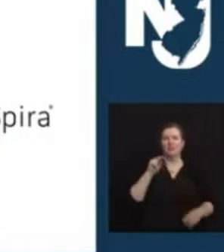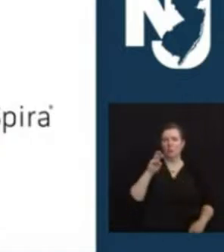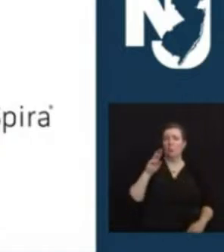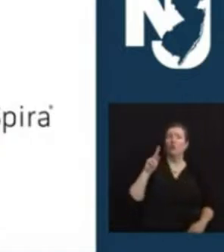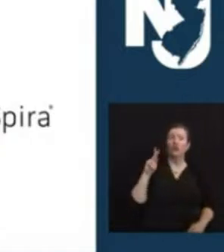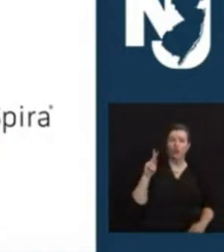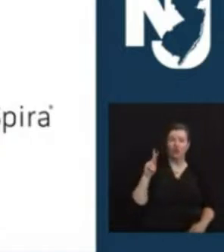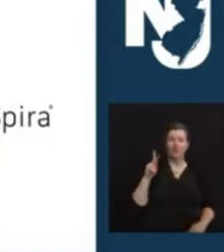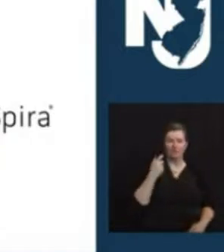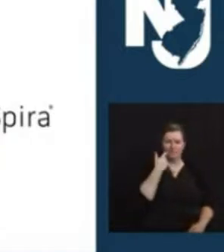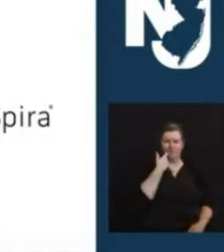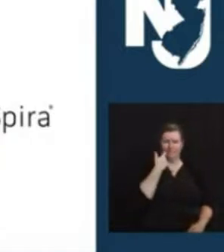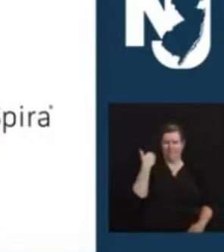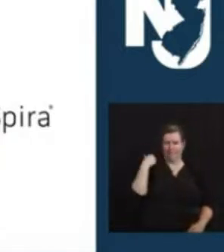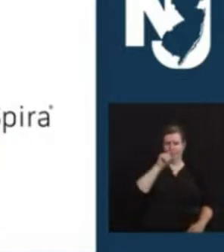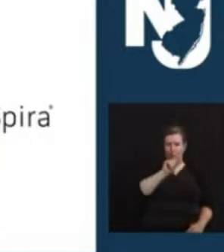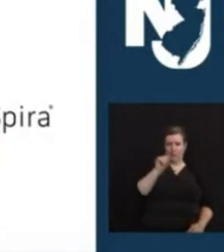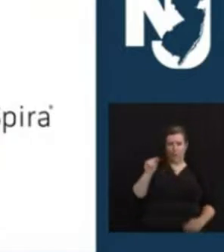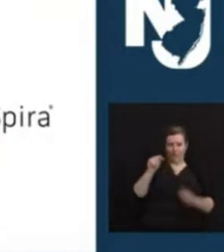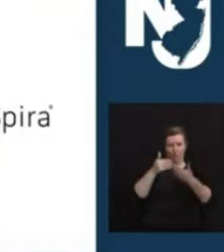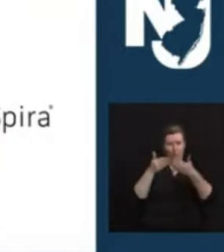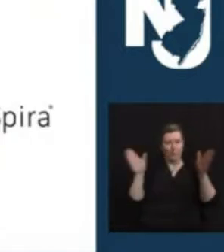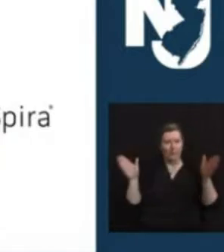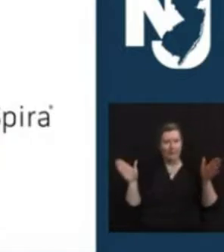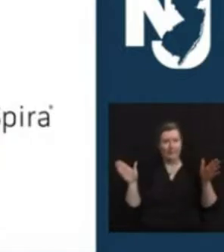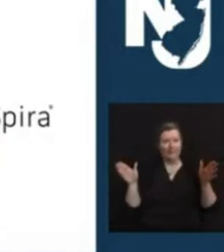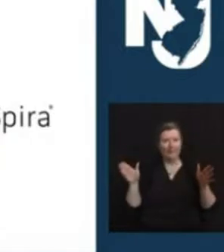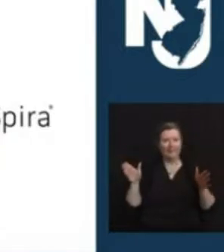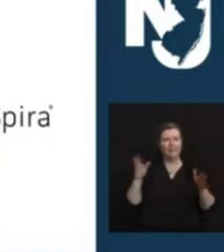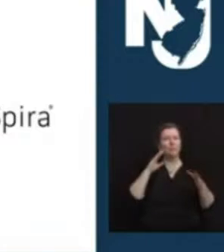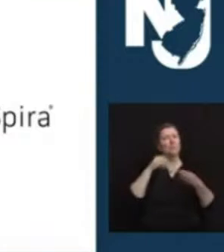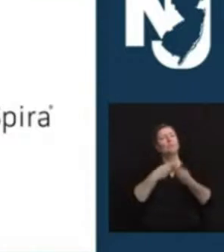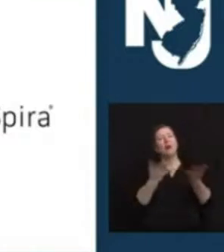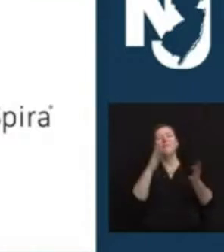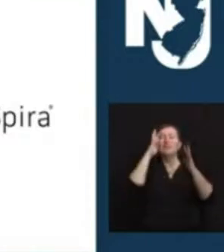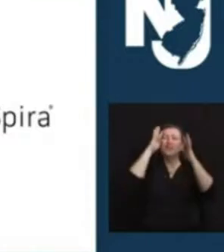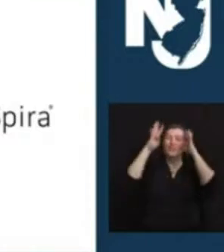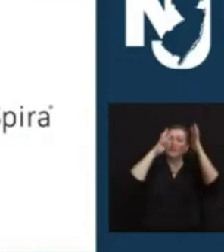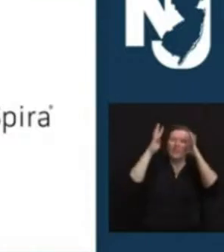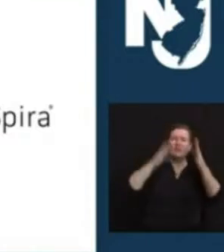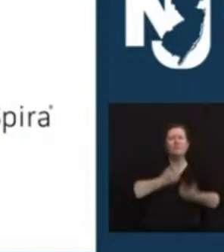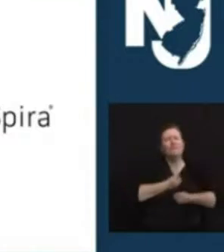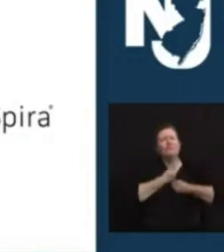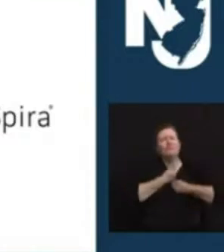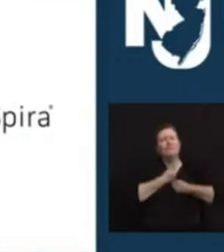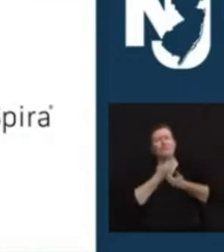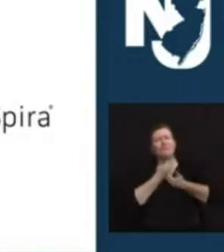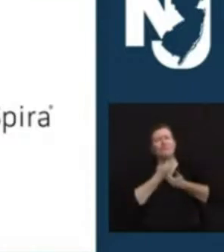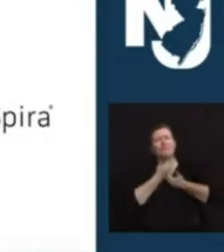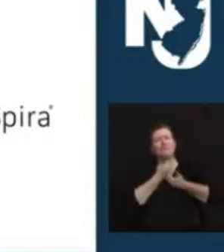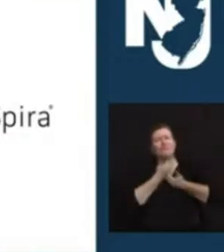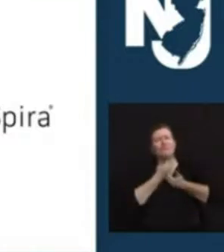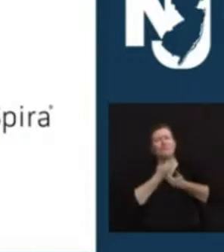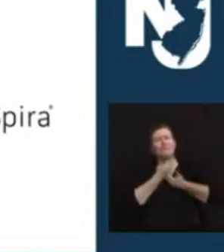providing a creative outlet for youth through dance, including ballet, top hip-hop,